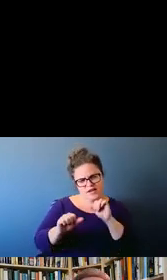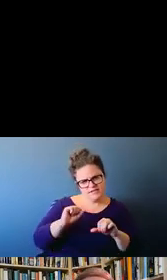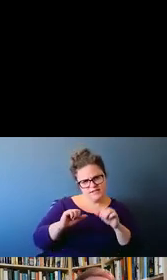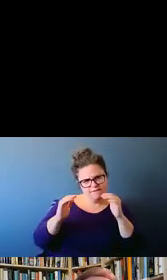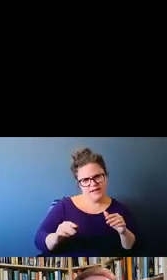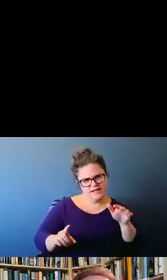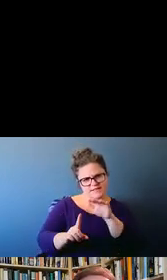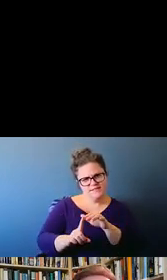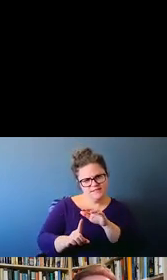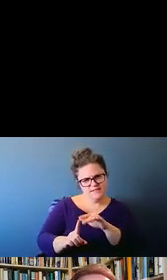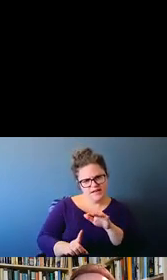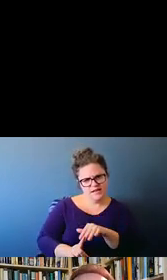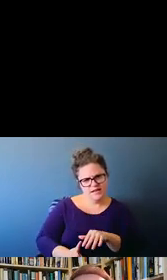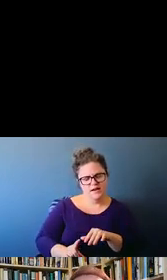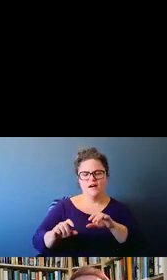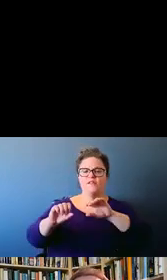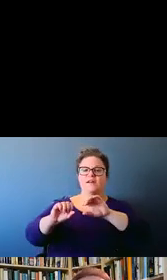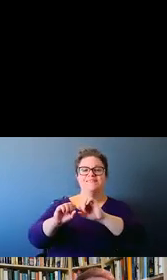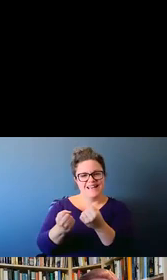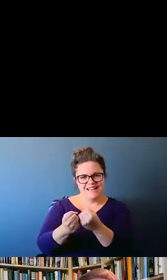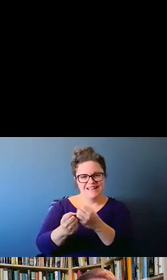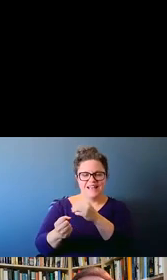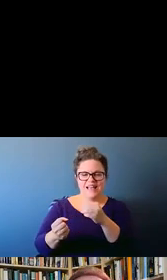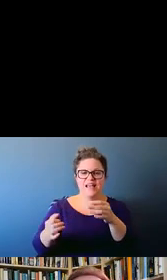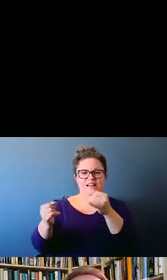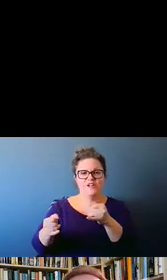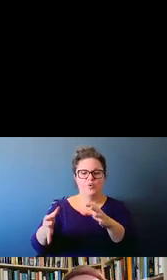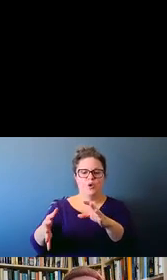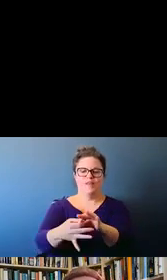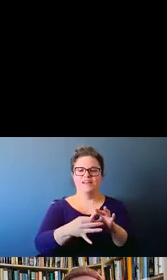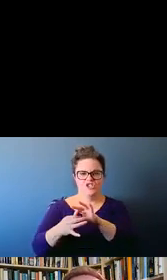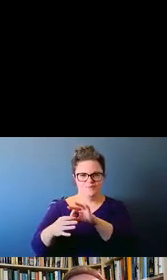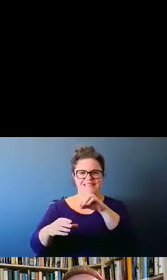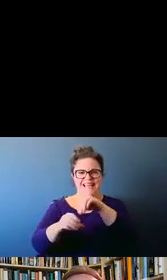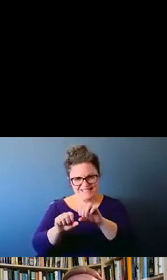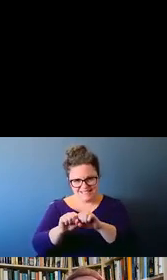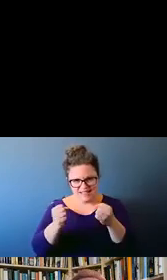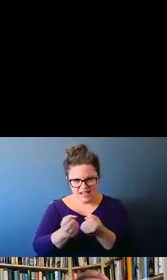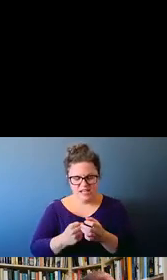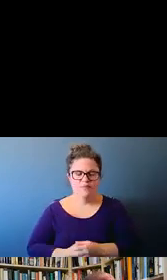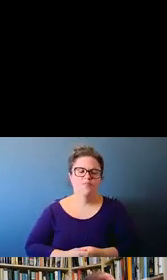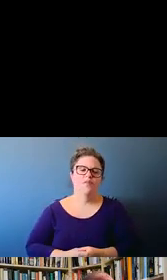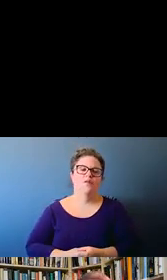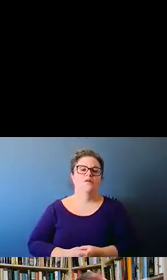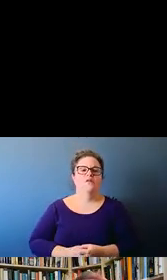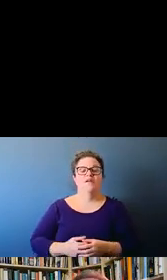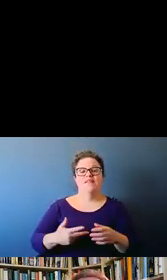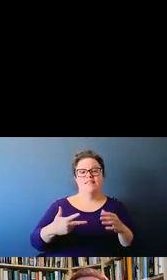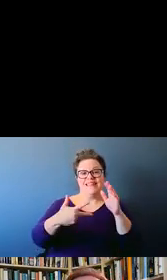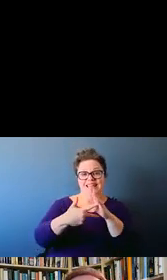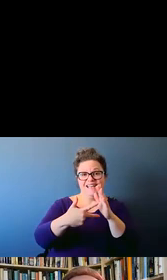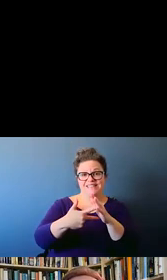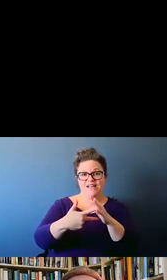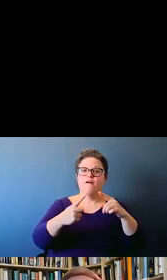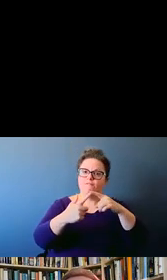among individuals in those societies. That's a really general definition. These sciences grew out of the humanities and